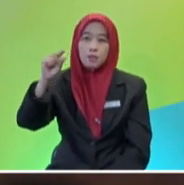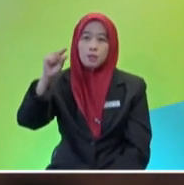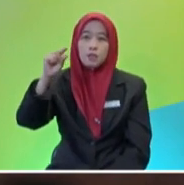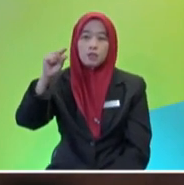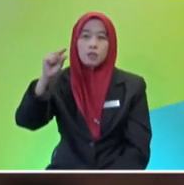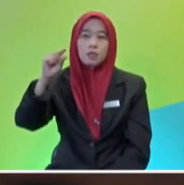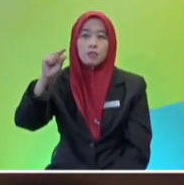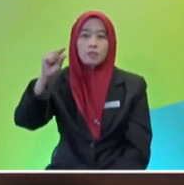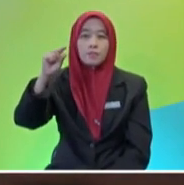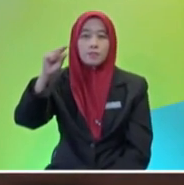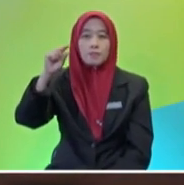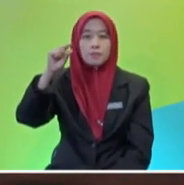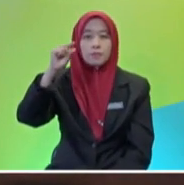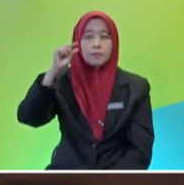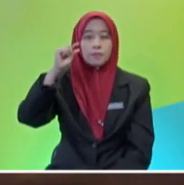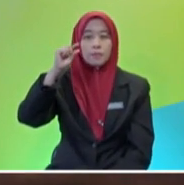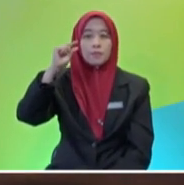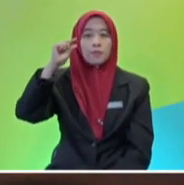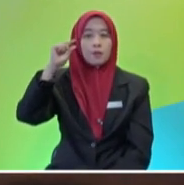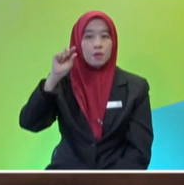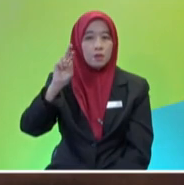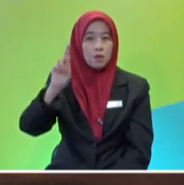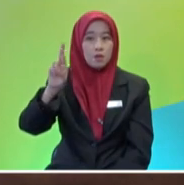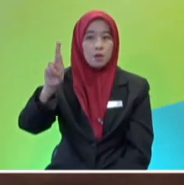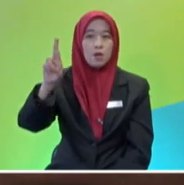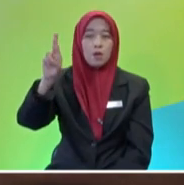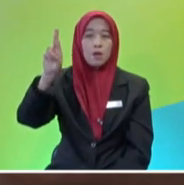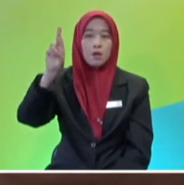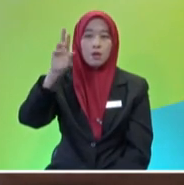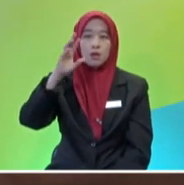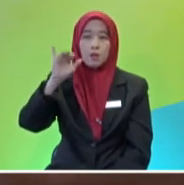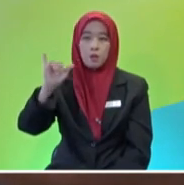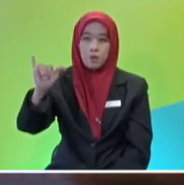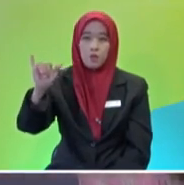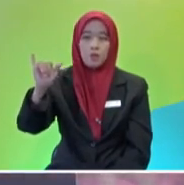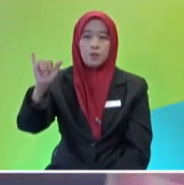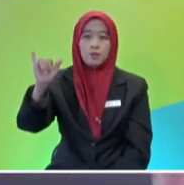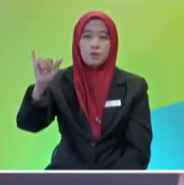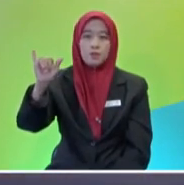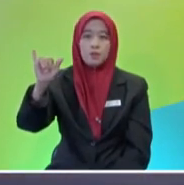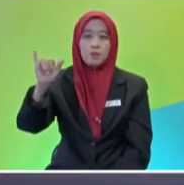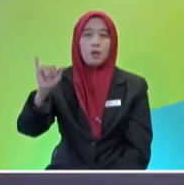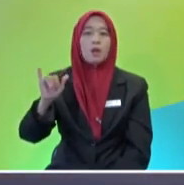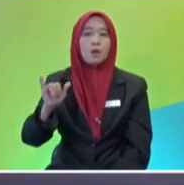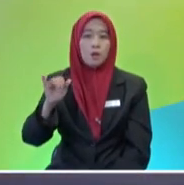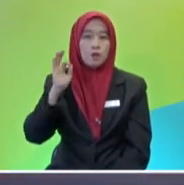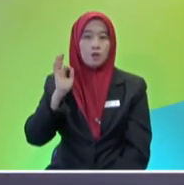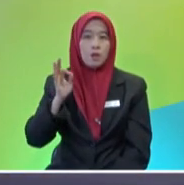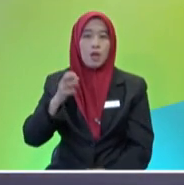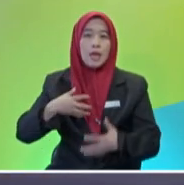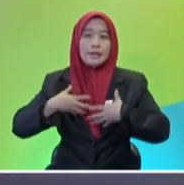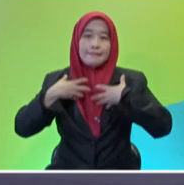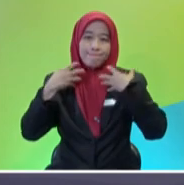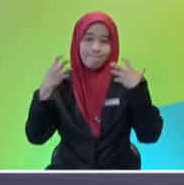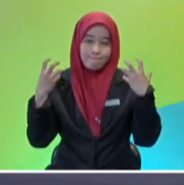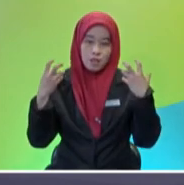how you write G. R. R. And Y. And Y. Okay, angry.